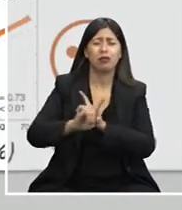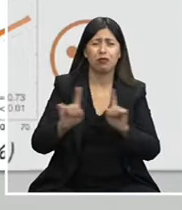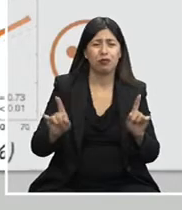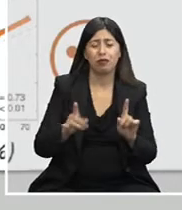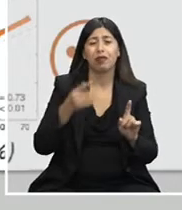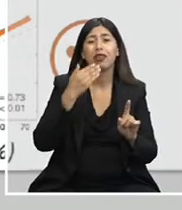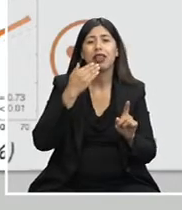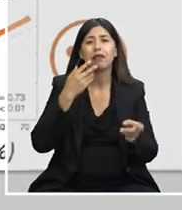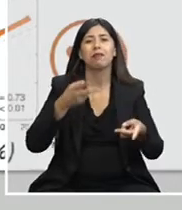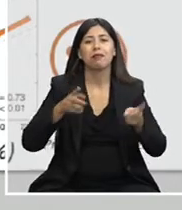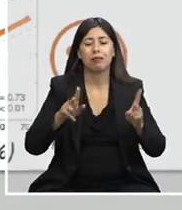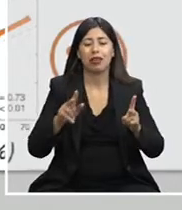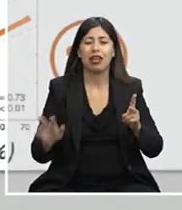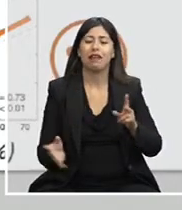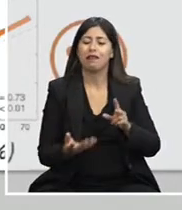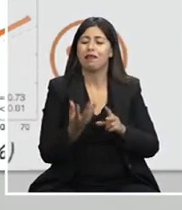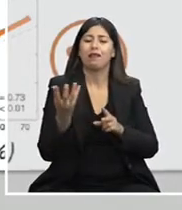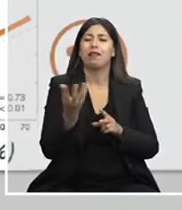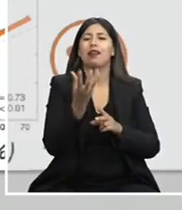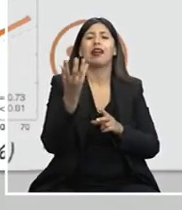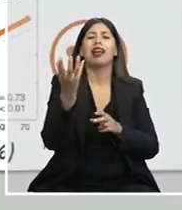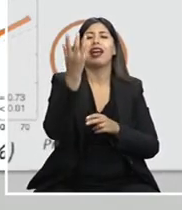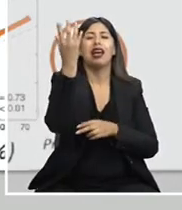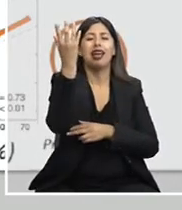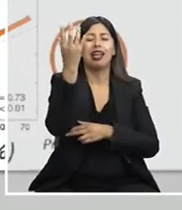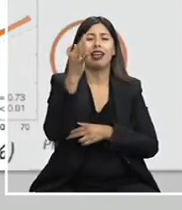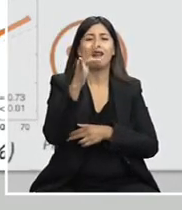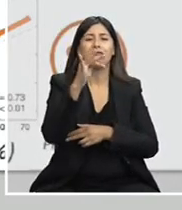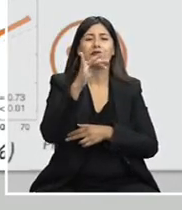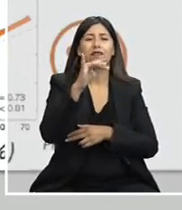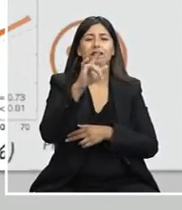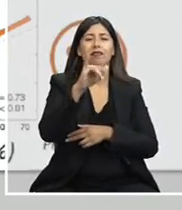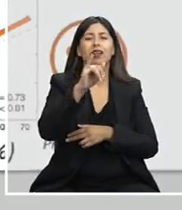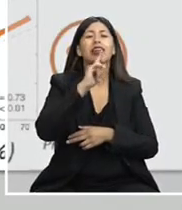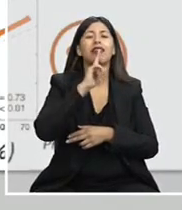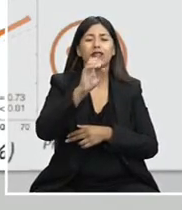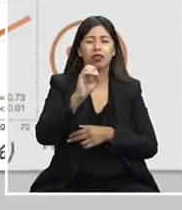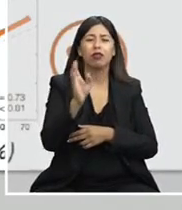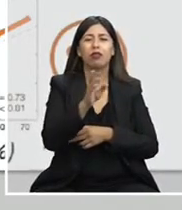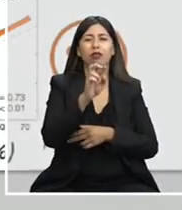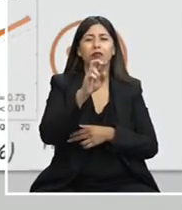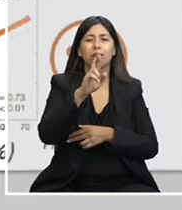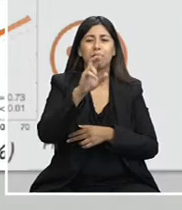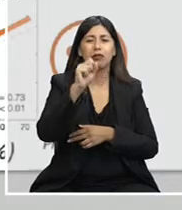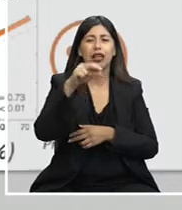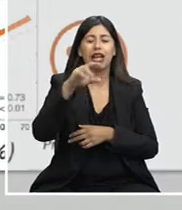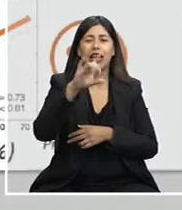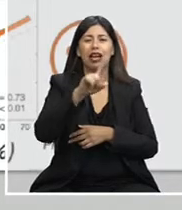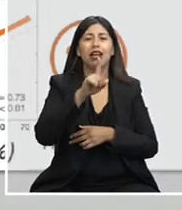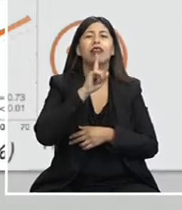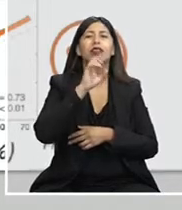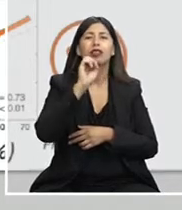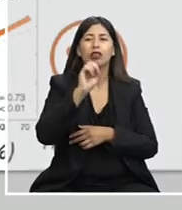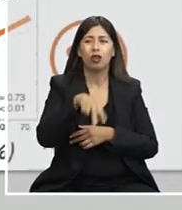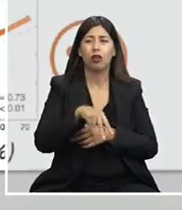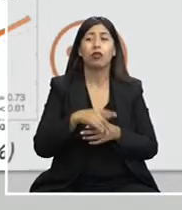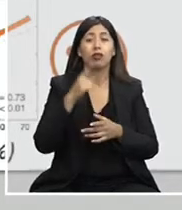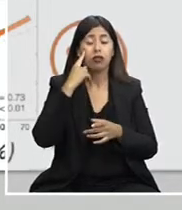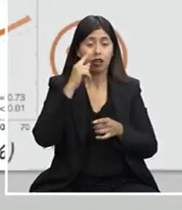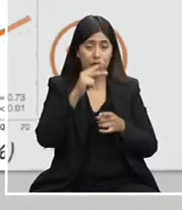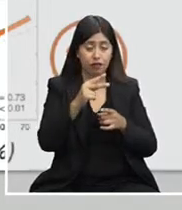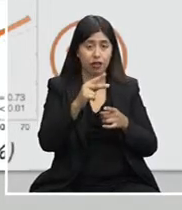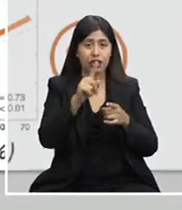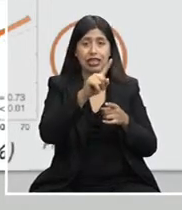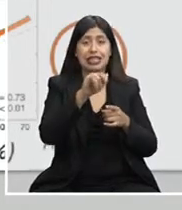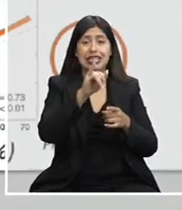at these two nutrients, silica and iron, you can see that actually as you retreat the ice, it looks like